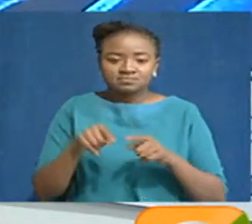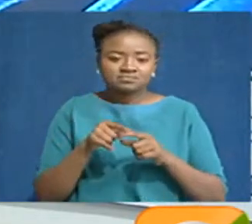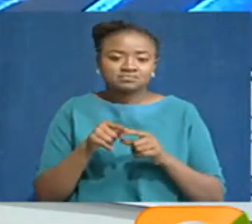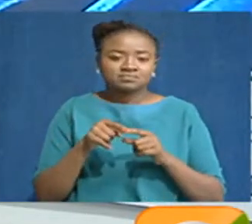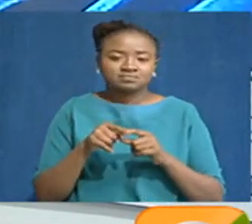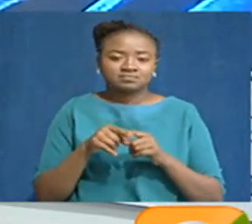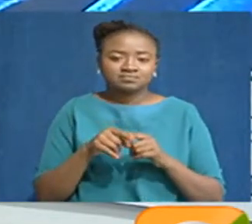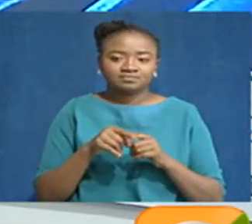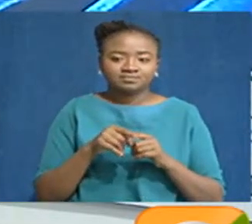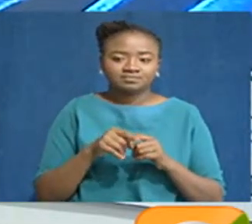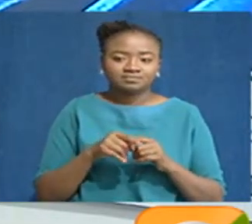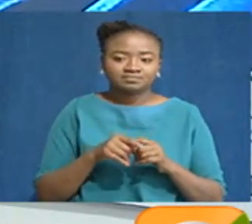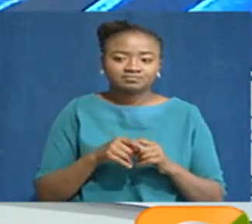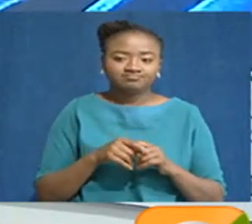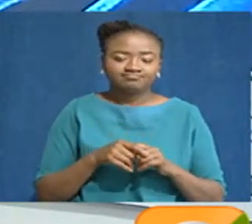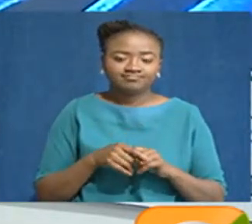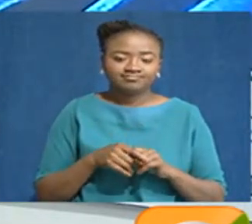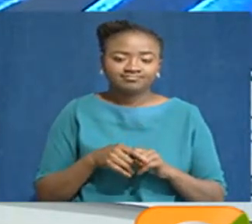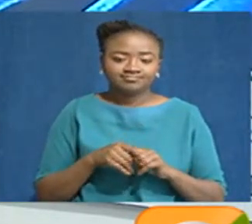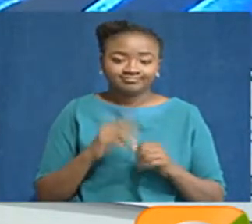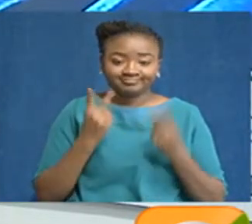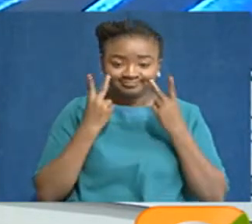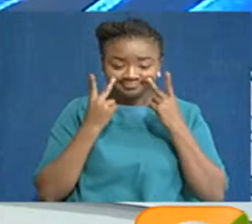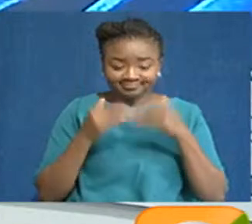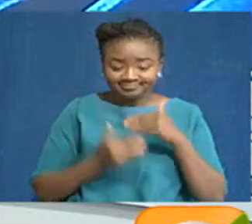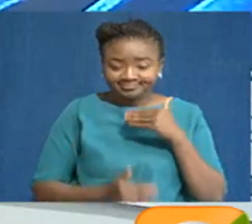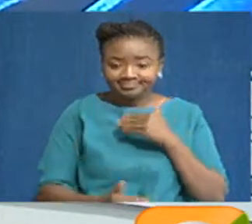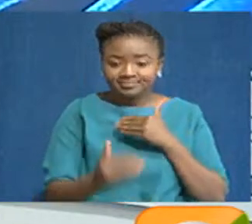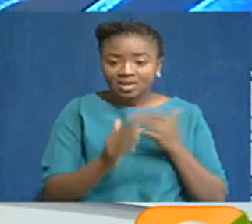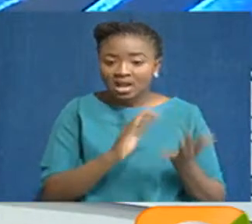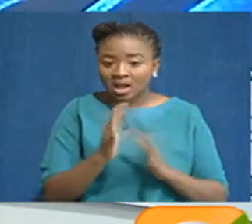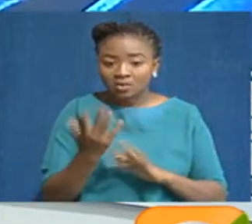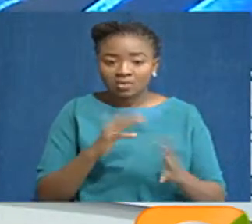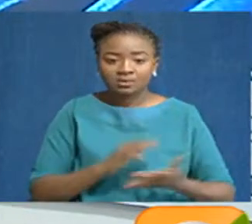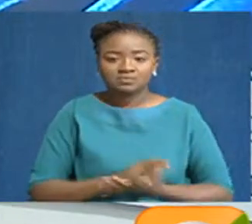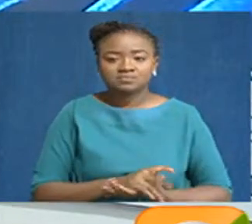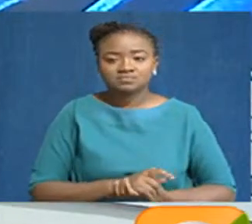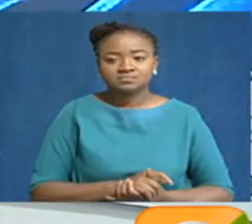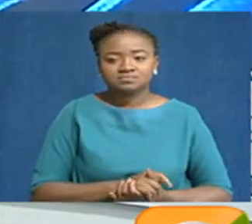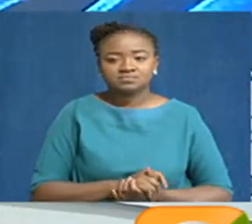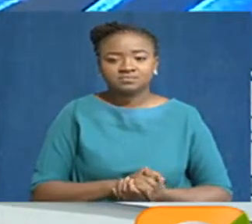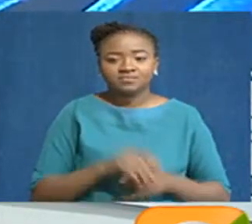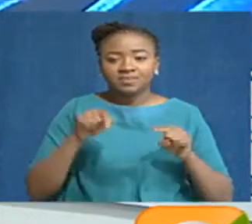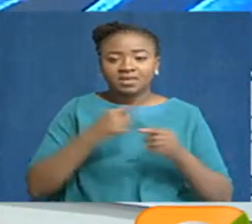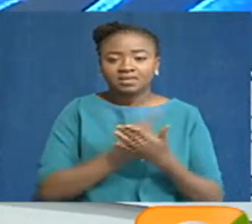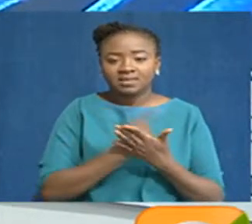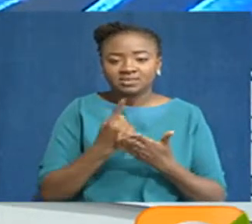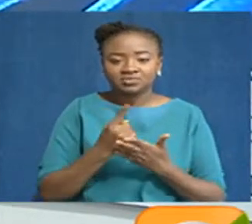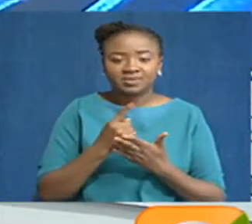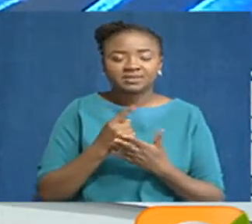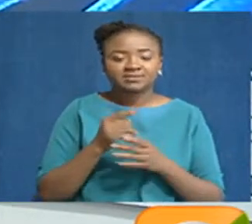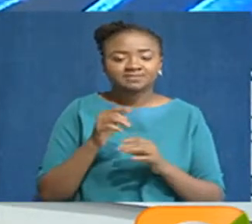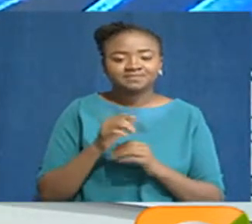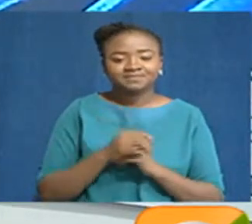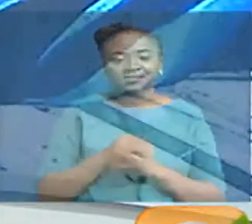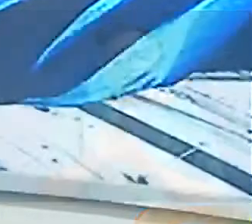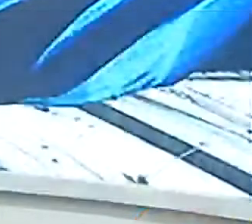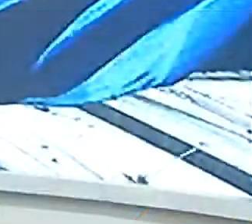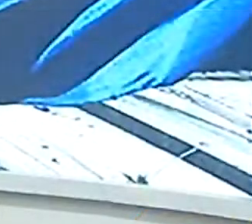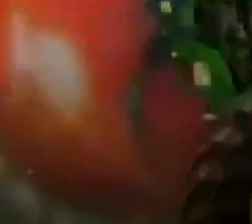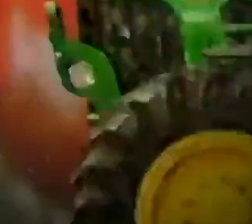own Dennis Otieno takes a look at more of this at the center in this week's Smart Farm.